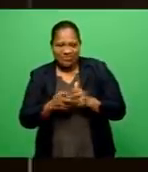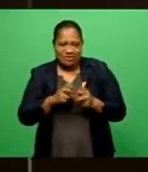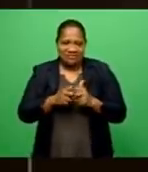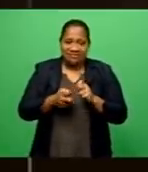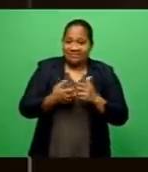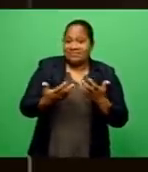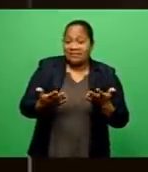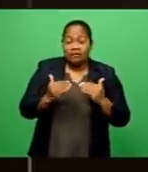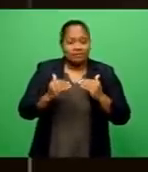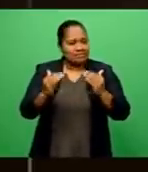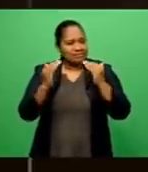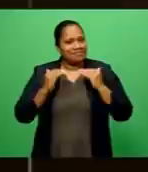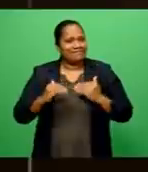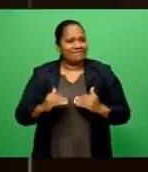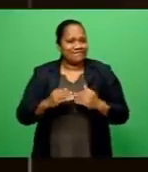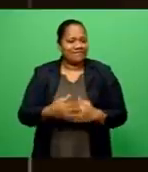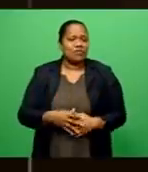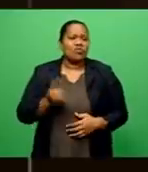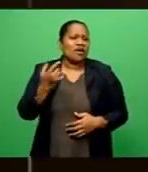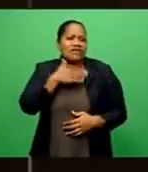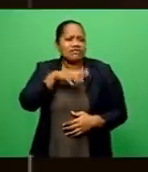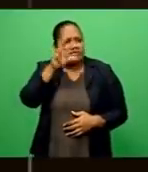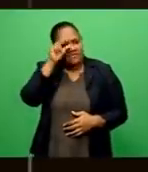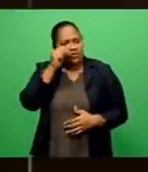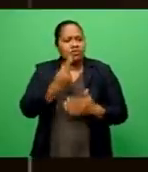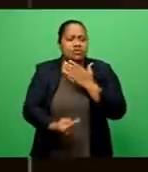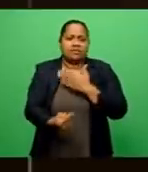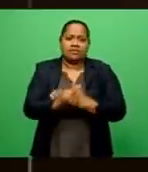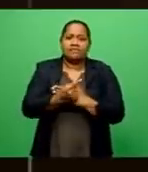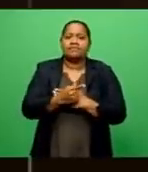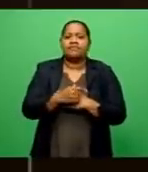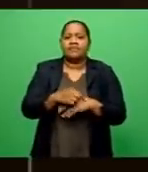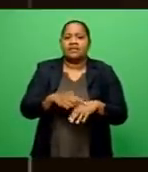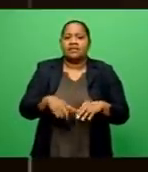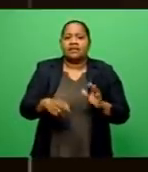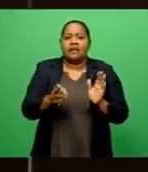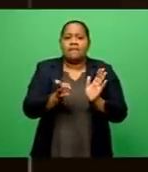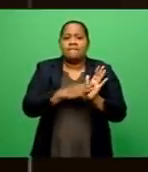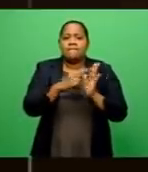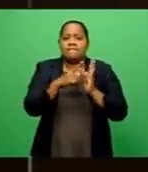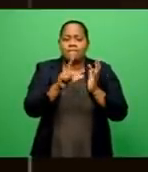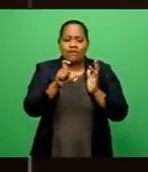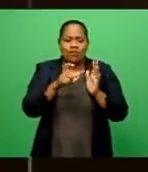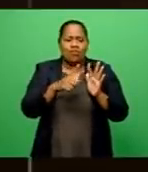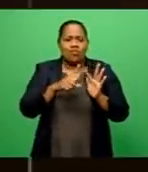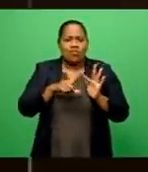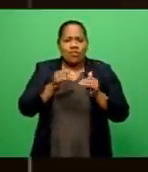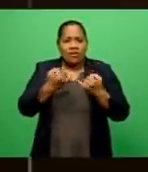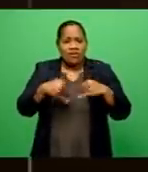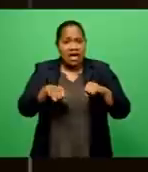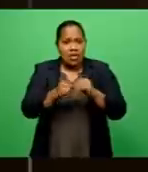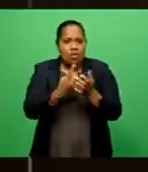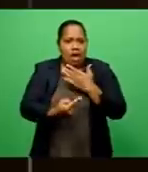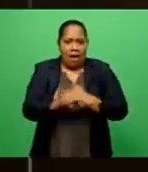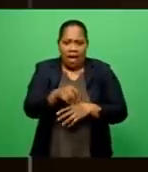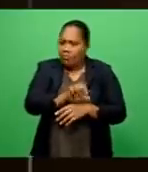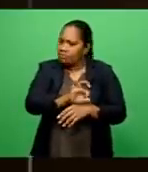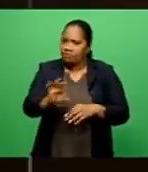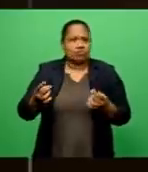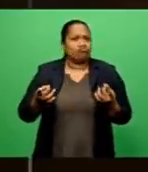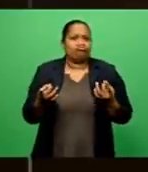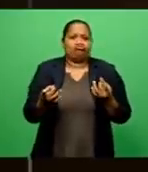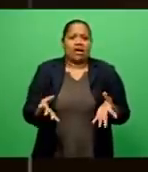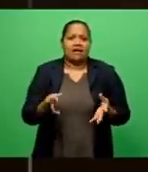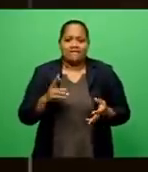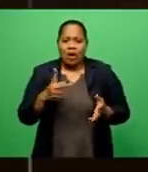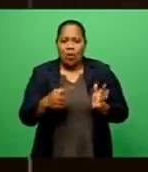will move on. Hundreds of Fijians in Nassau and Korotolu on Mode Island in the Lao group say they were not ready for the ferocity of TC